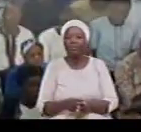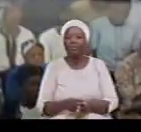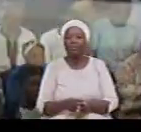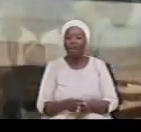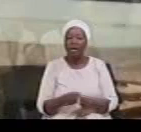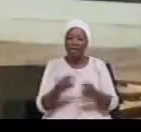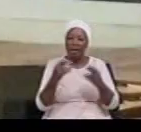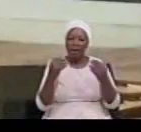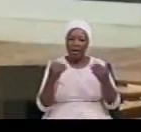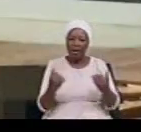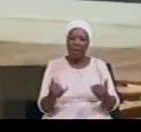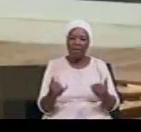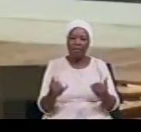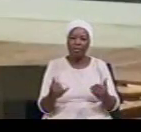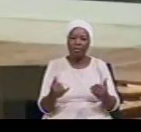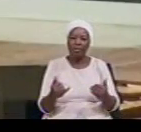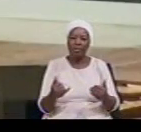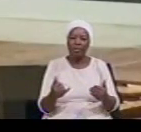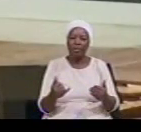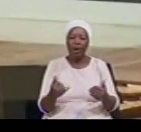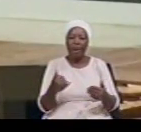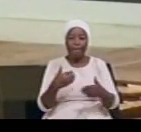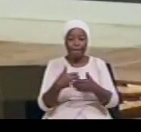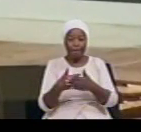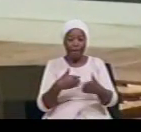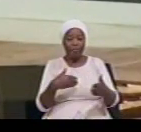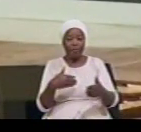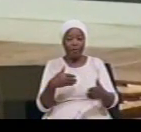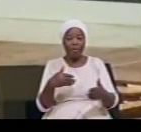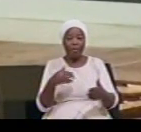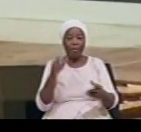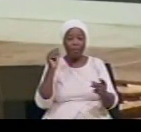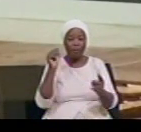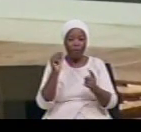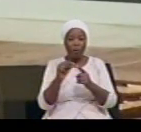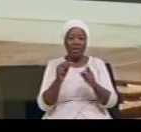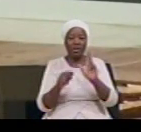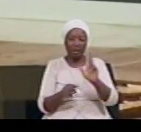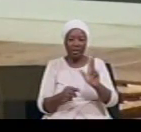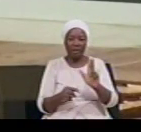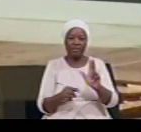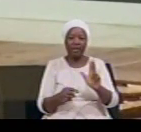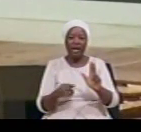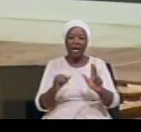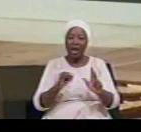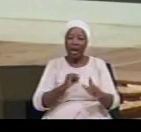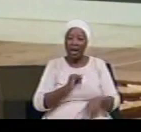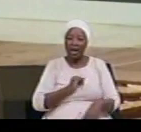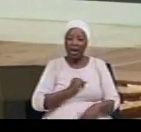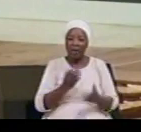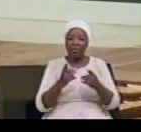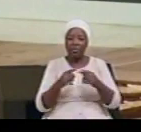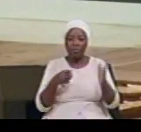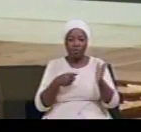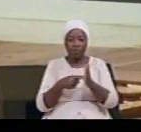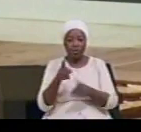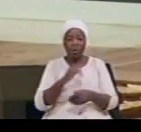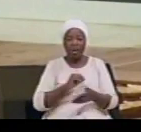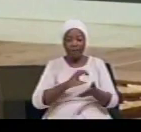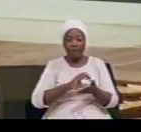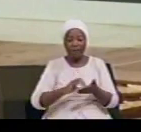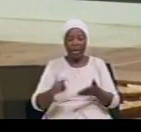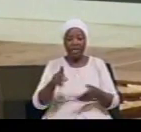Now, before I go to point number three, let me show you a verse you need